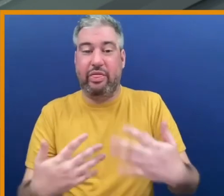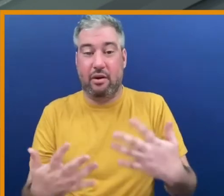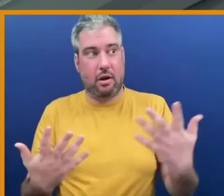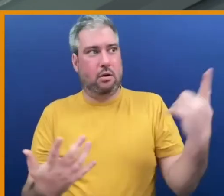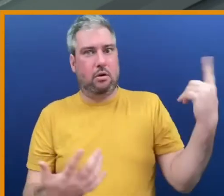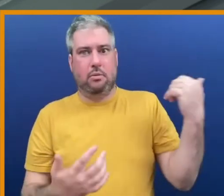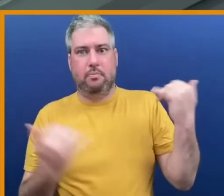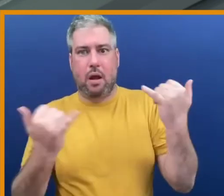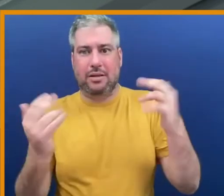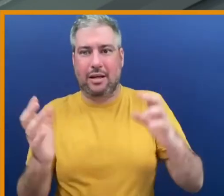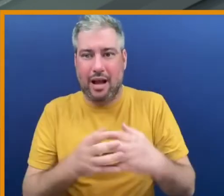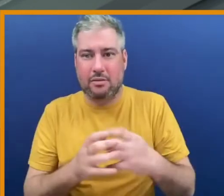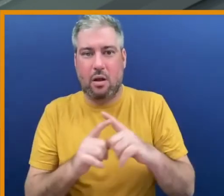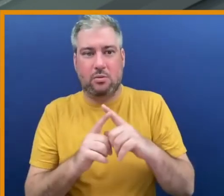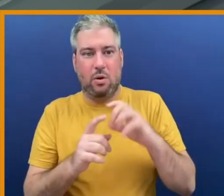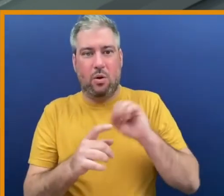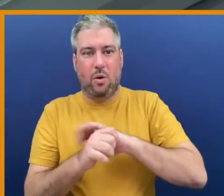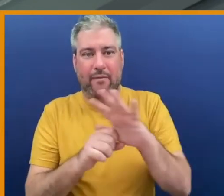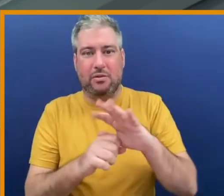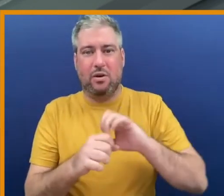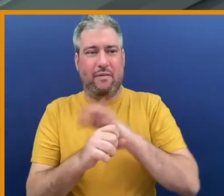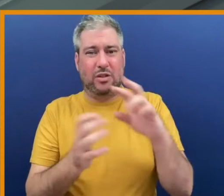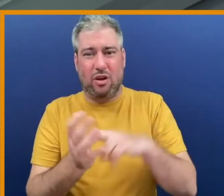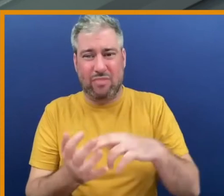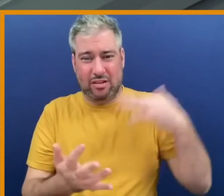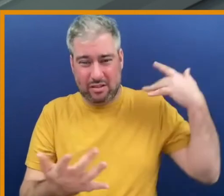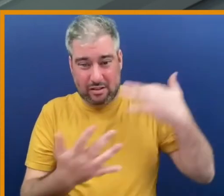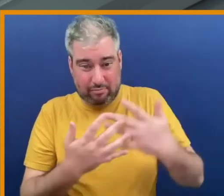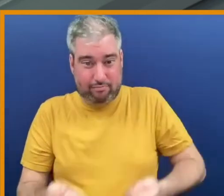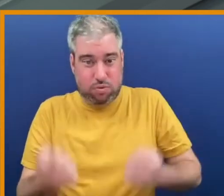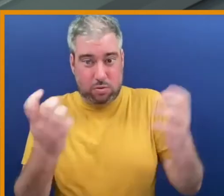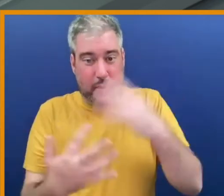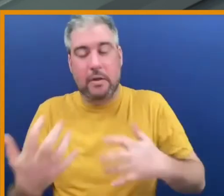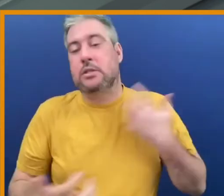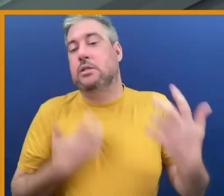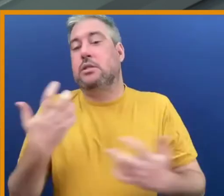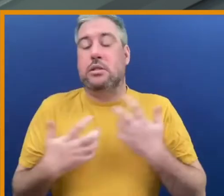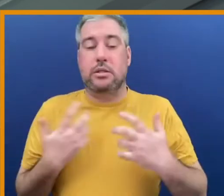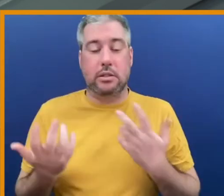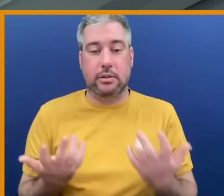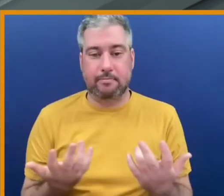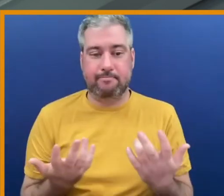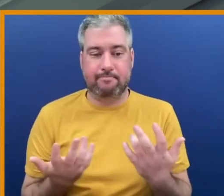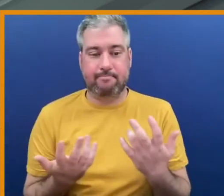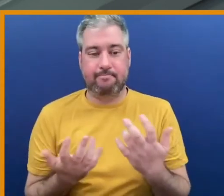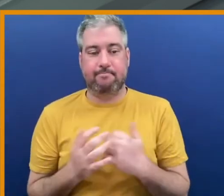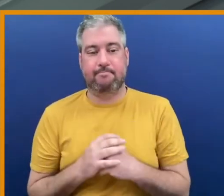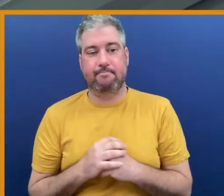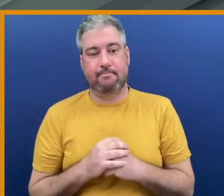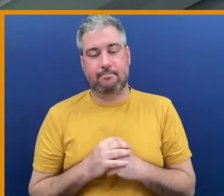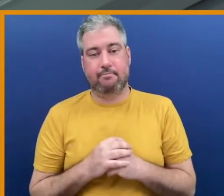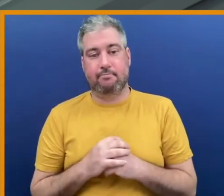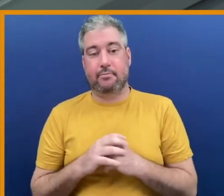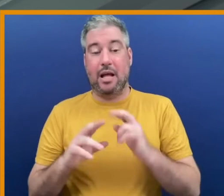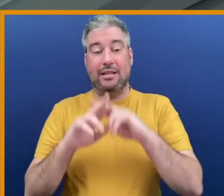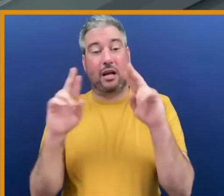But fundamentally, internationally, politicians are not respected. And they're not respected